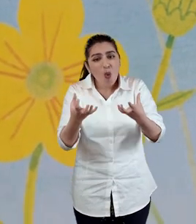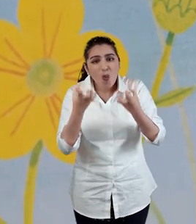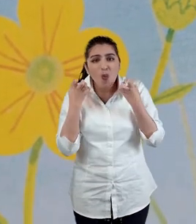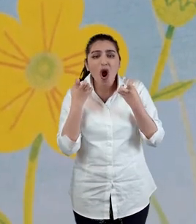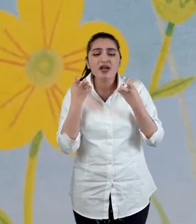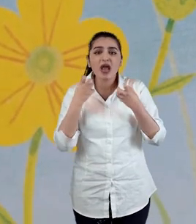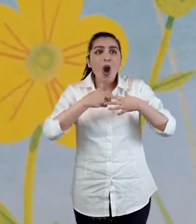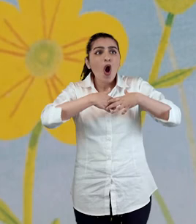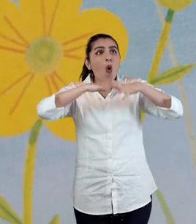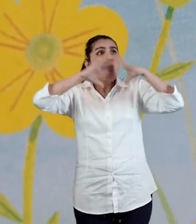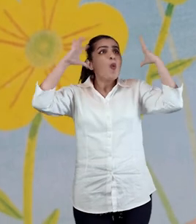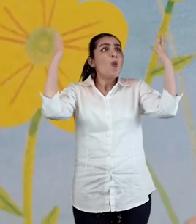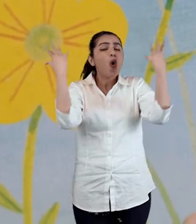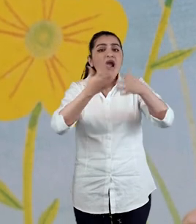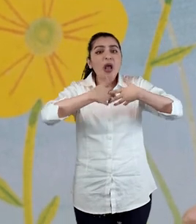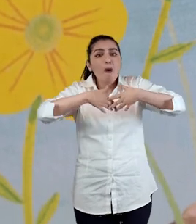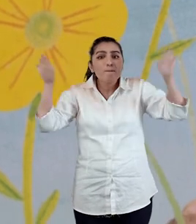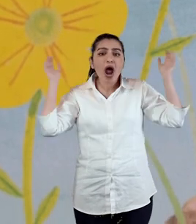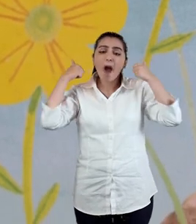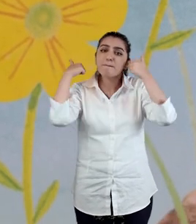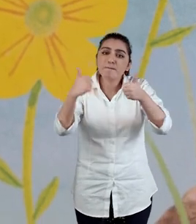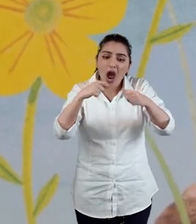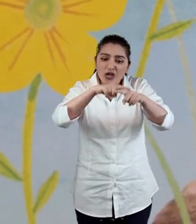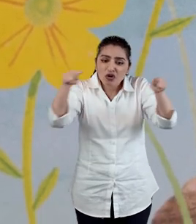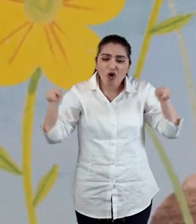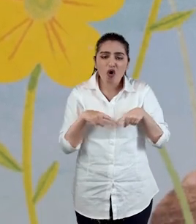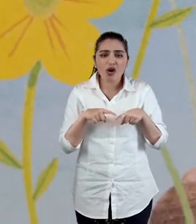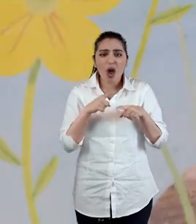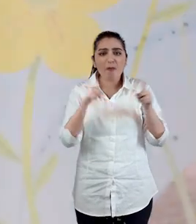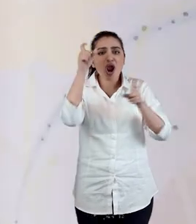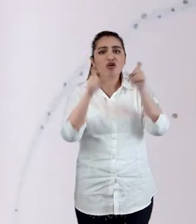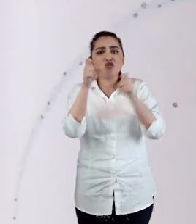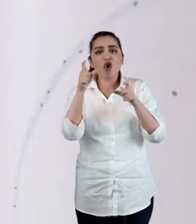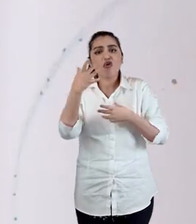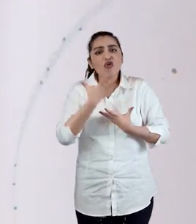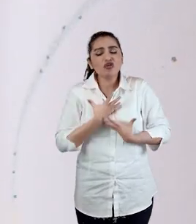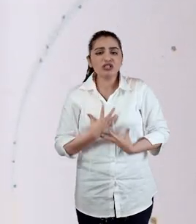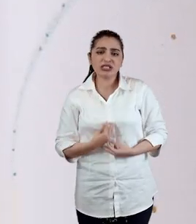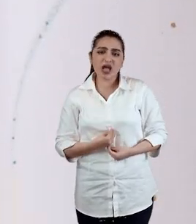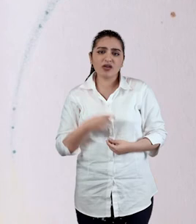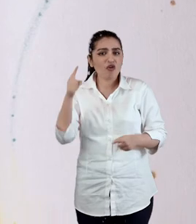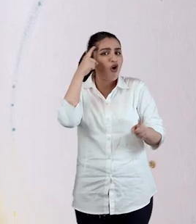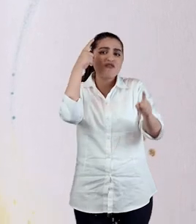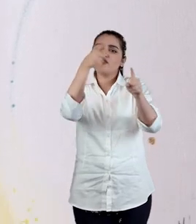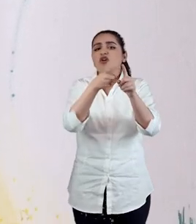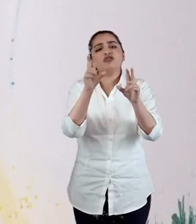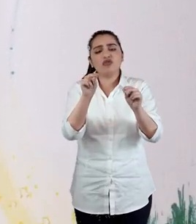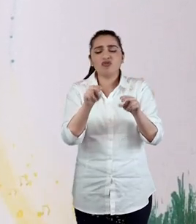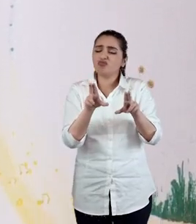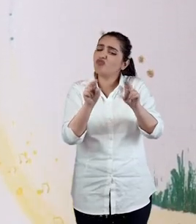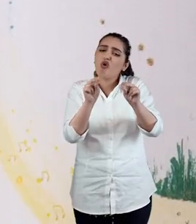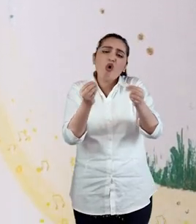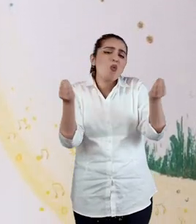she exclaimed. I will give up for good. Then a beautiful melody rang through the